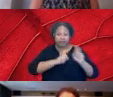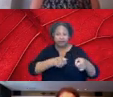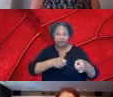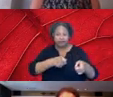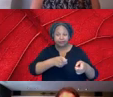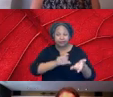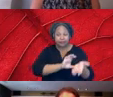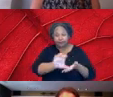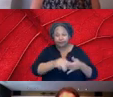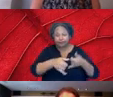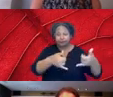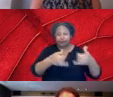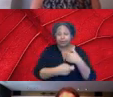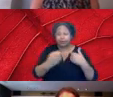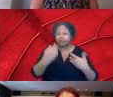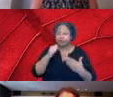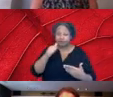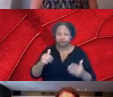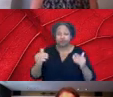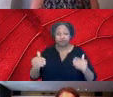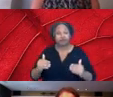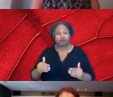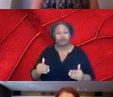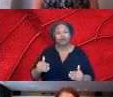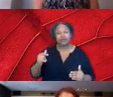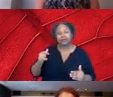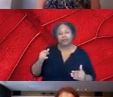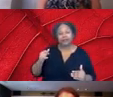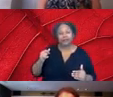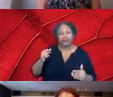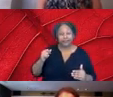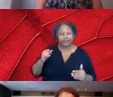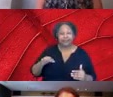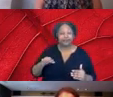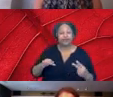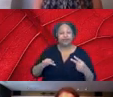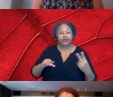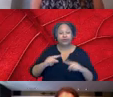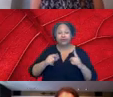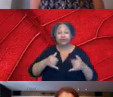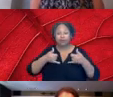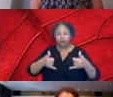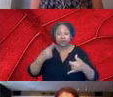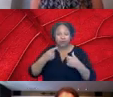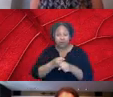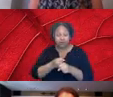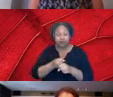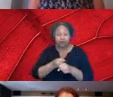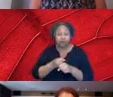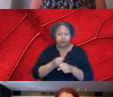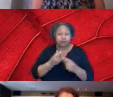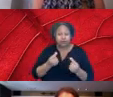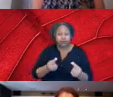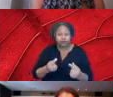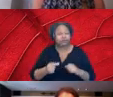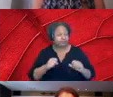All right, next. How about for two different awards in a year? So yes, you can be nominated, for two different awards,